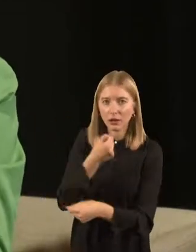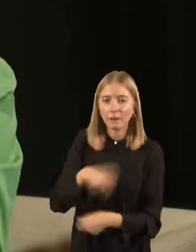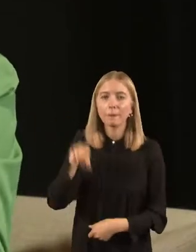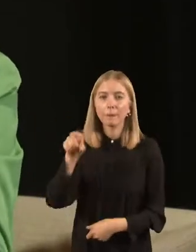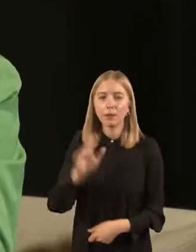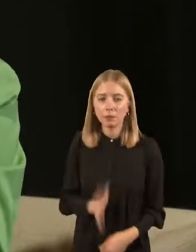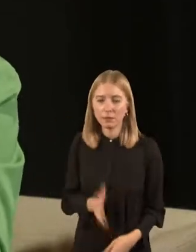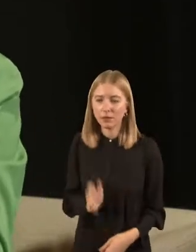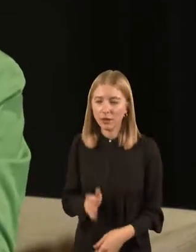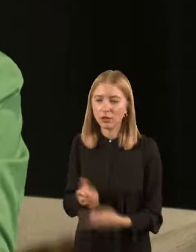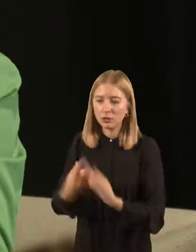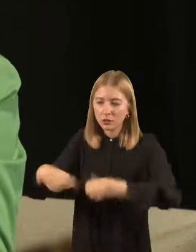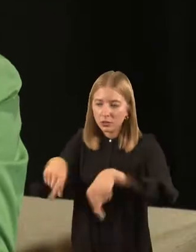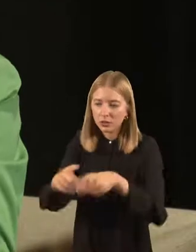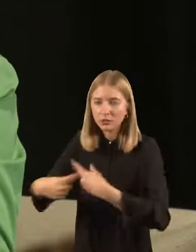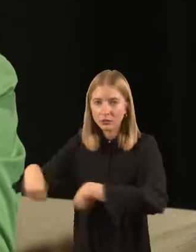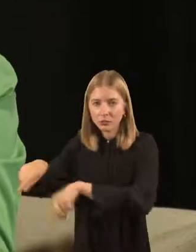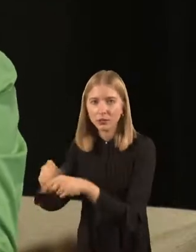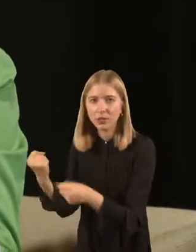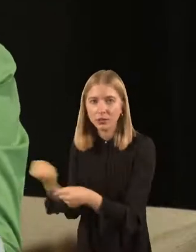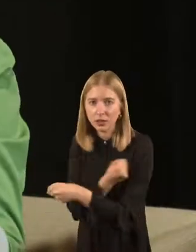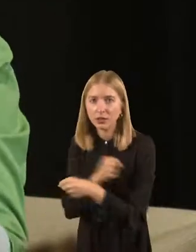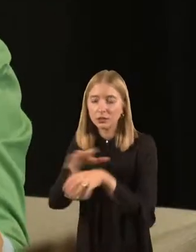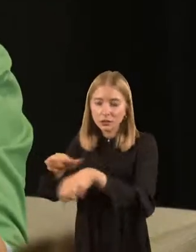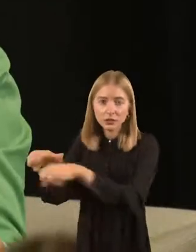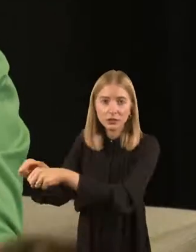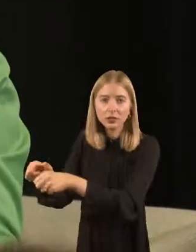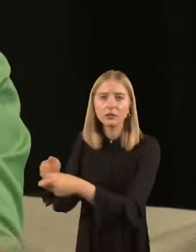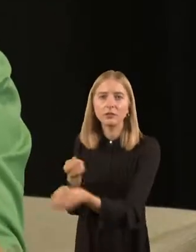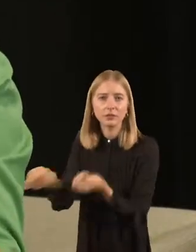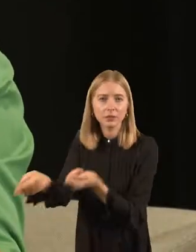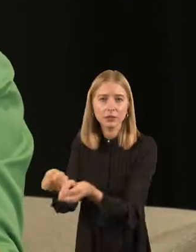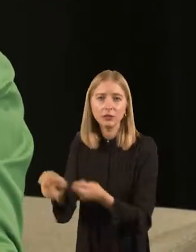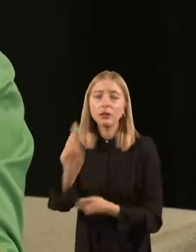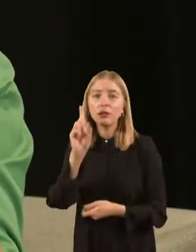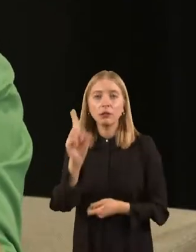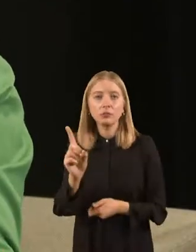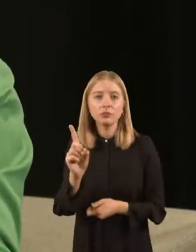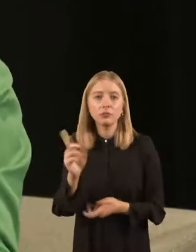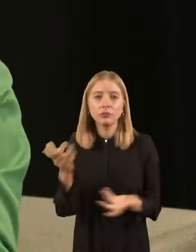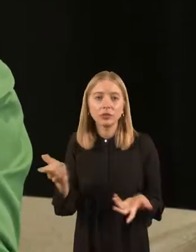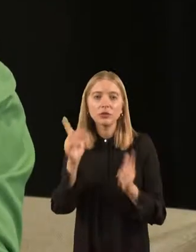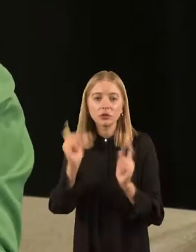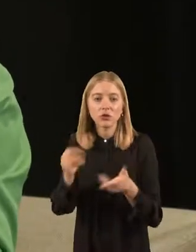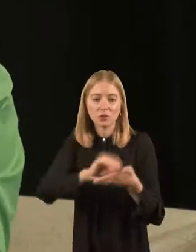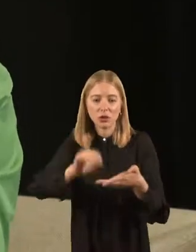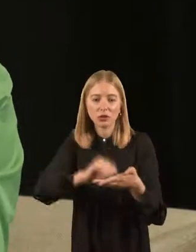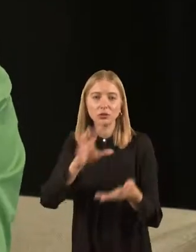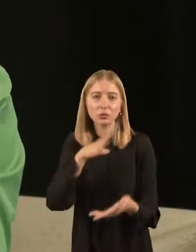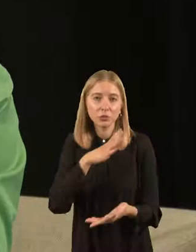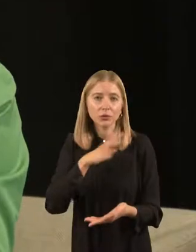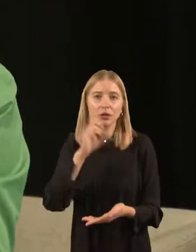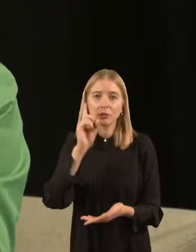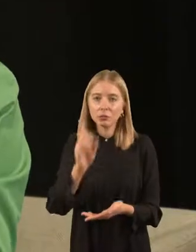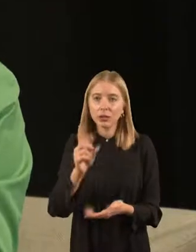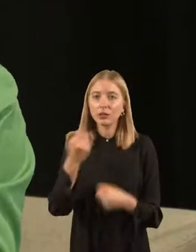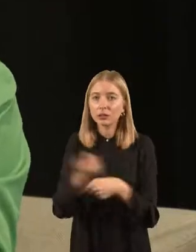And I'm referring to the profit tax regulations and the like. So